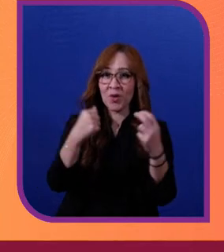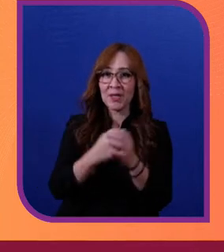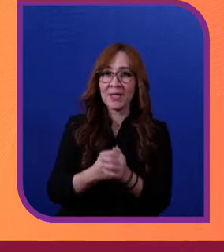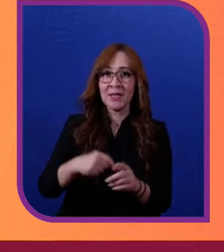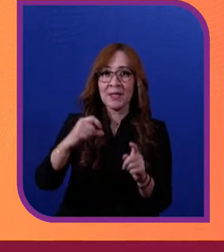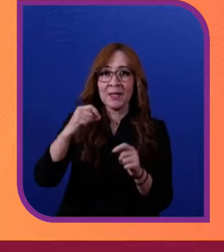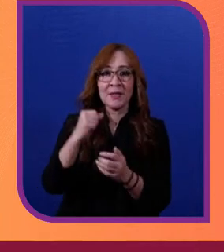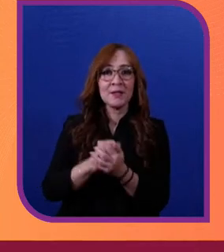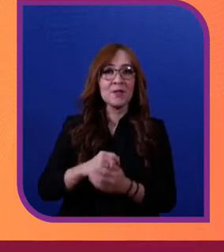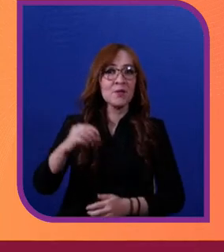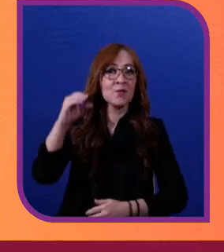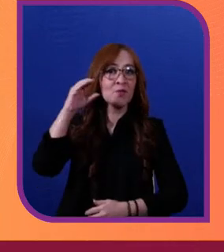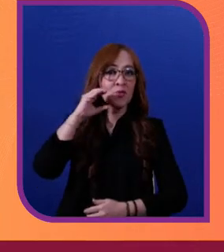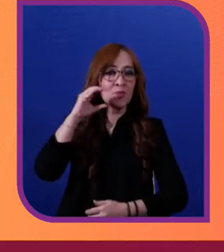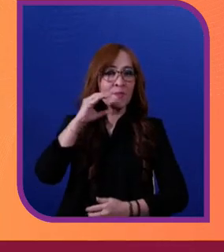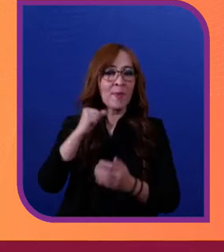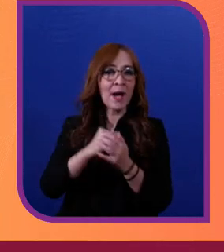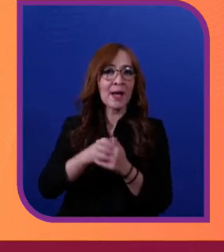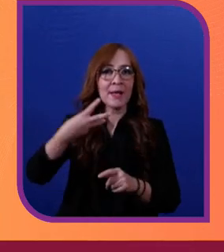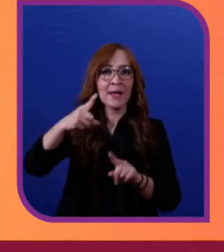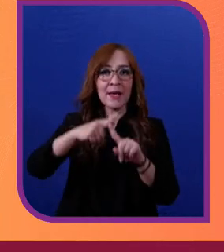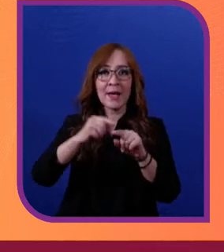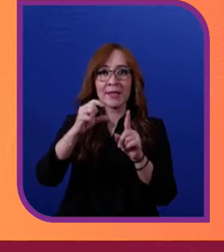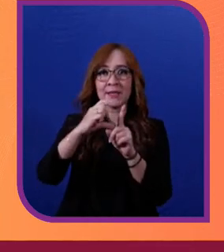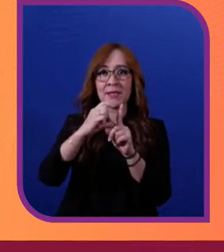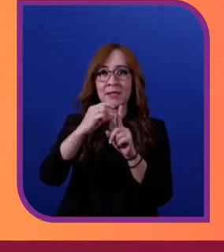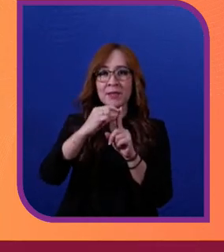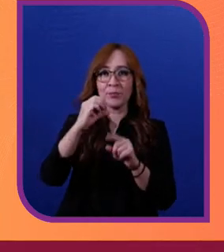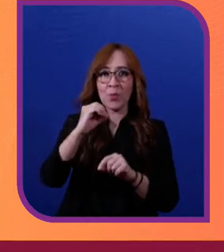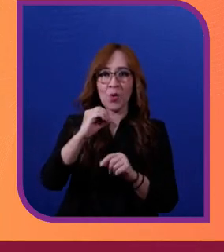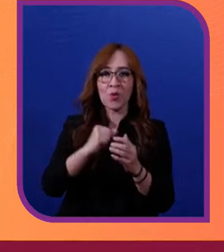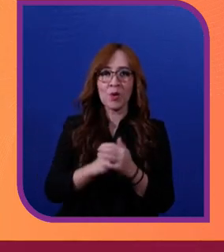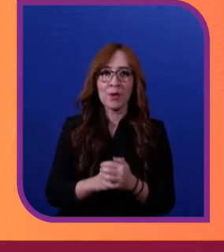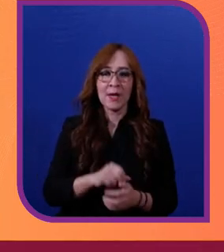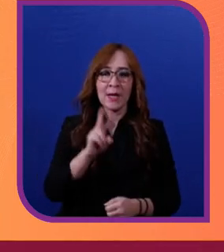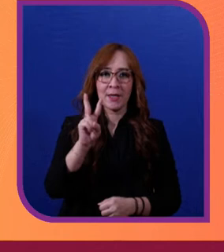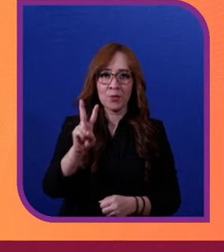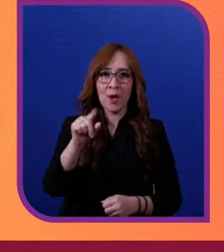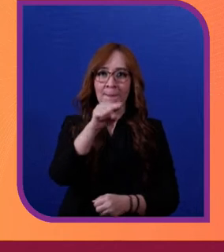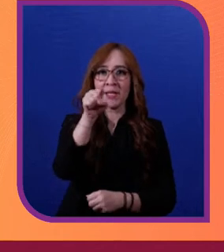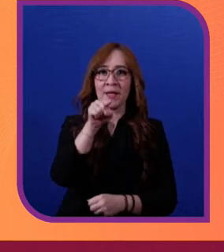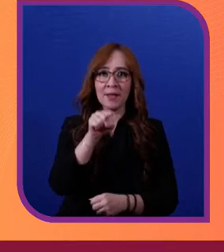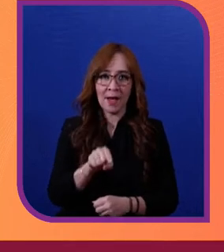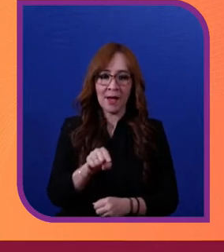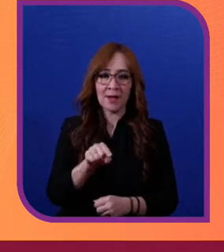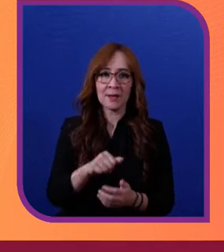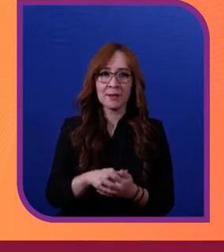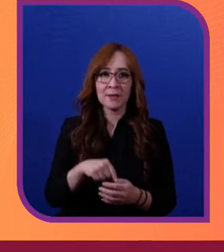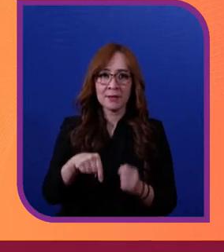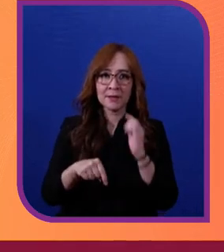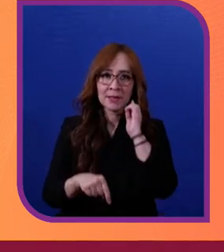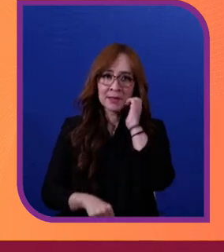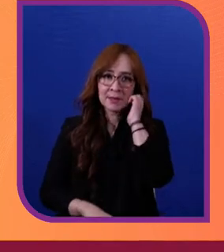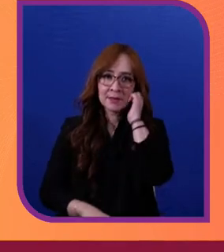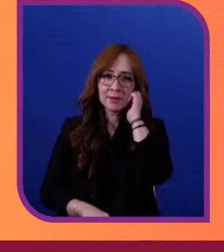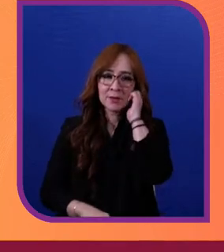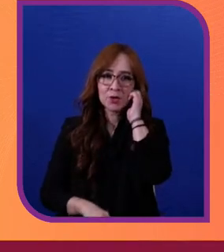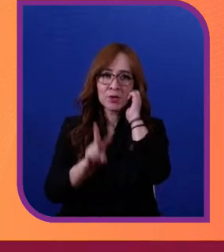the year and We already have some fish eye rute online itu meeting